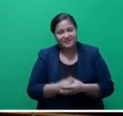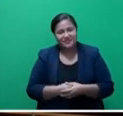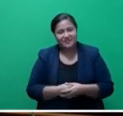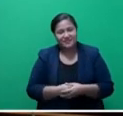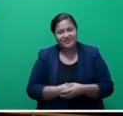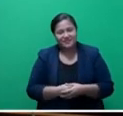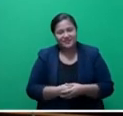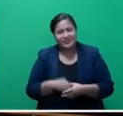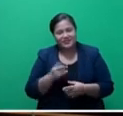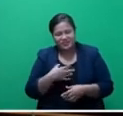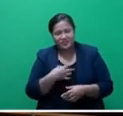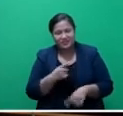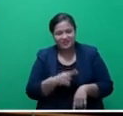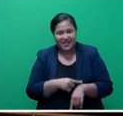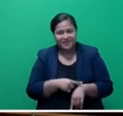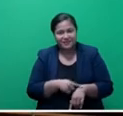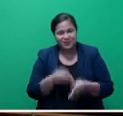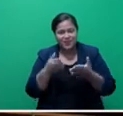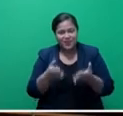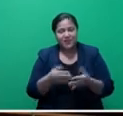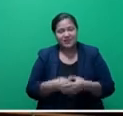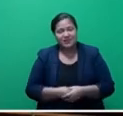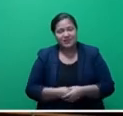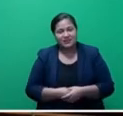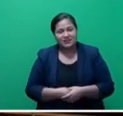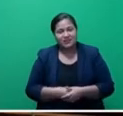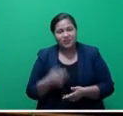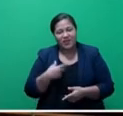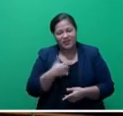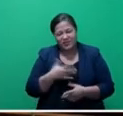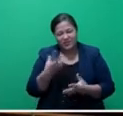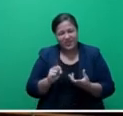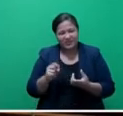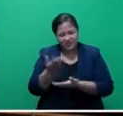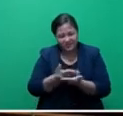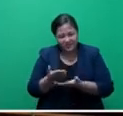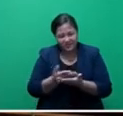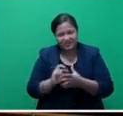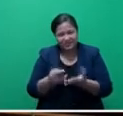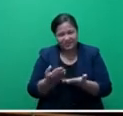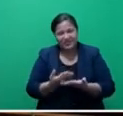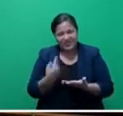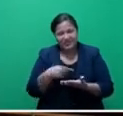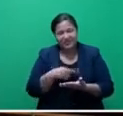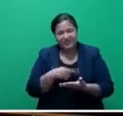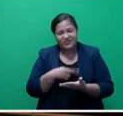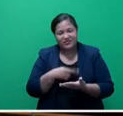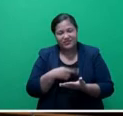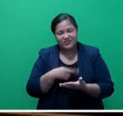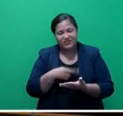more regular in terms of the time. So, but we do have SFOs on board who report back to us. I hope that suffices.